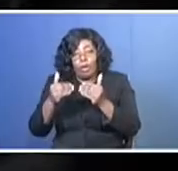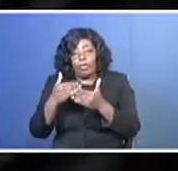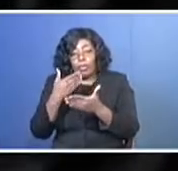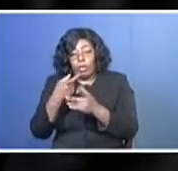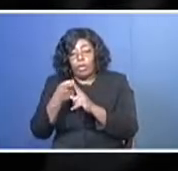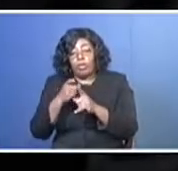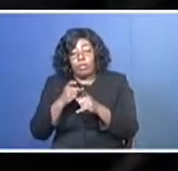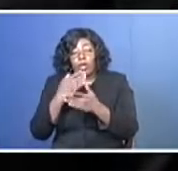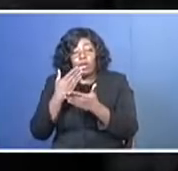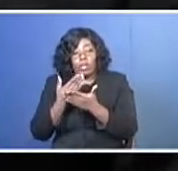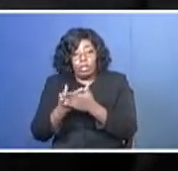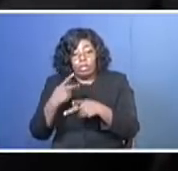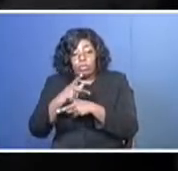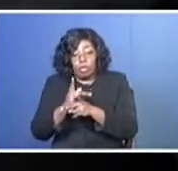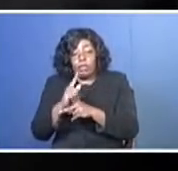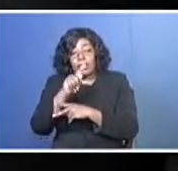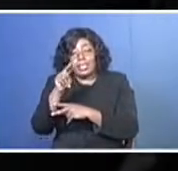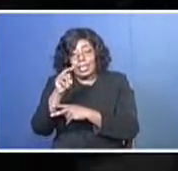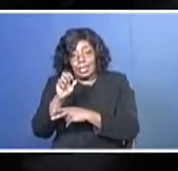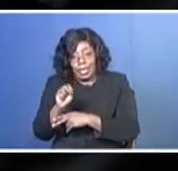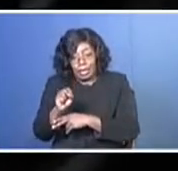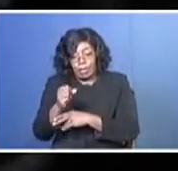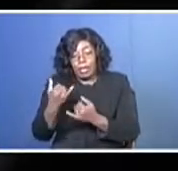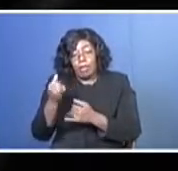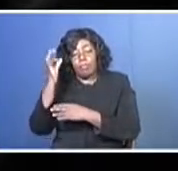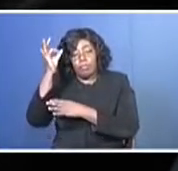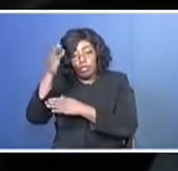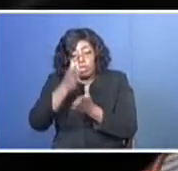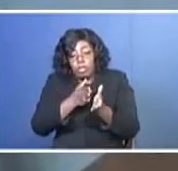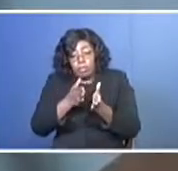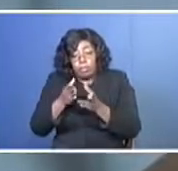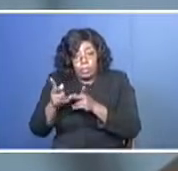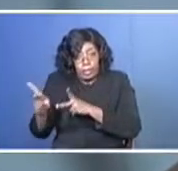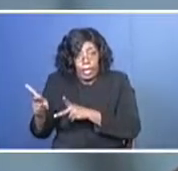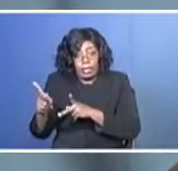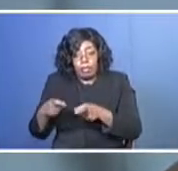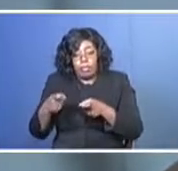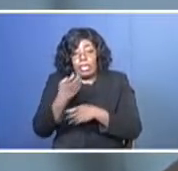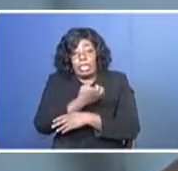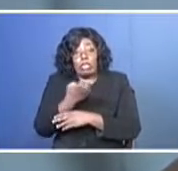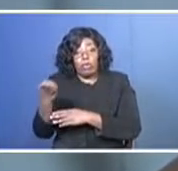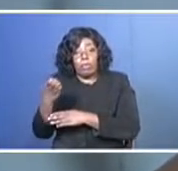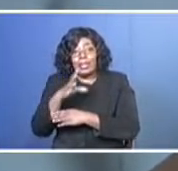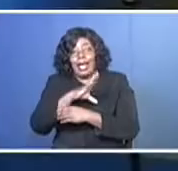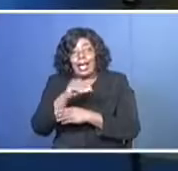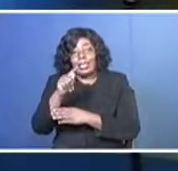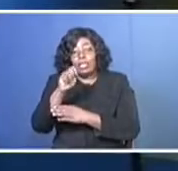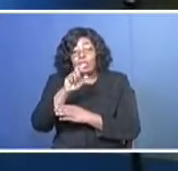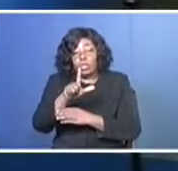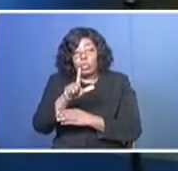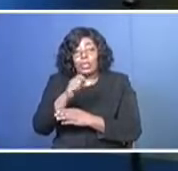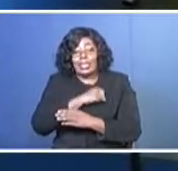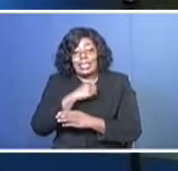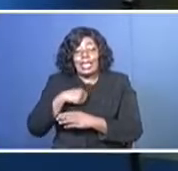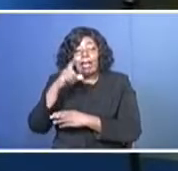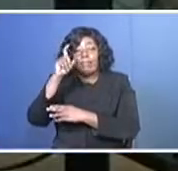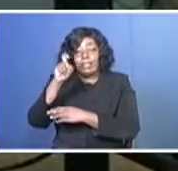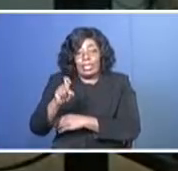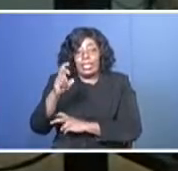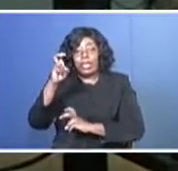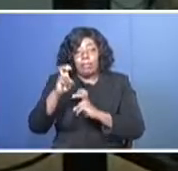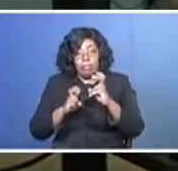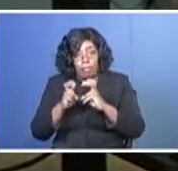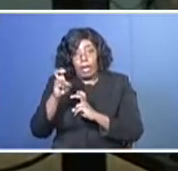ZNS. Regarding future plans for ZNS, the minister said this includes providing the equipment and tools staff need in a highly